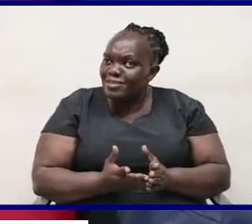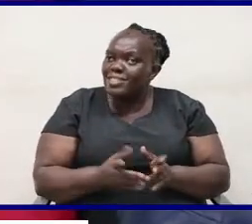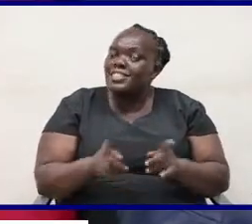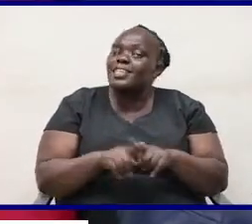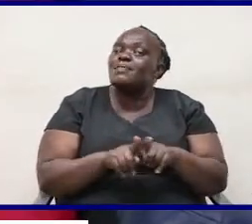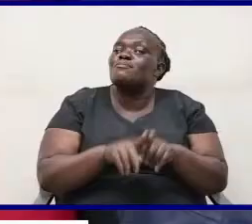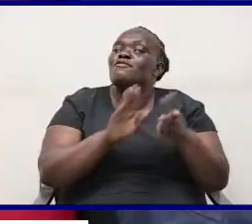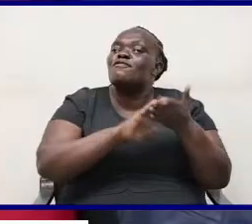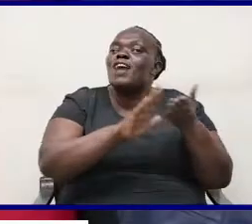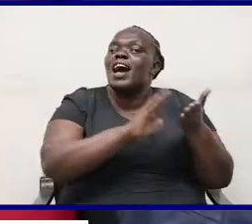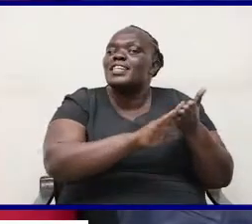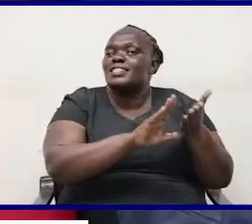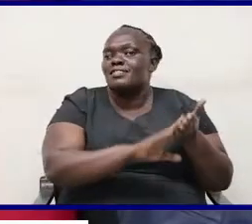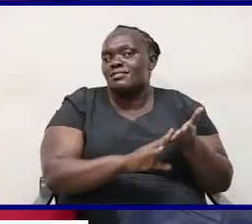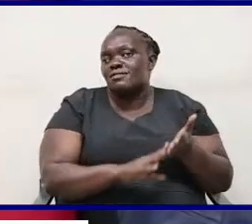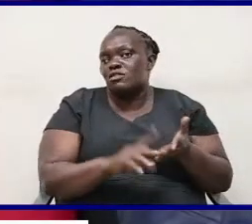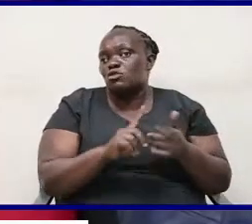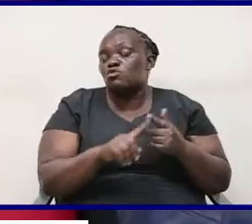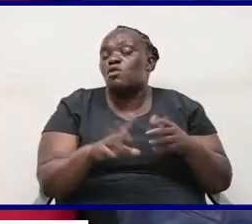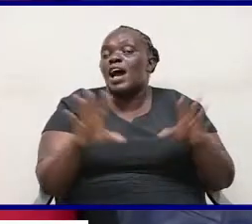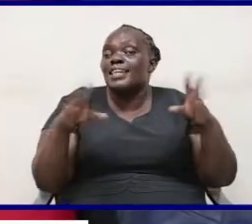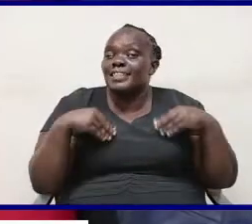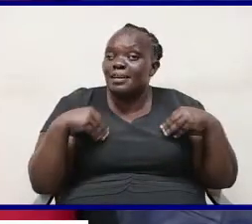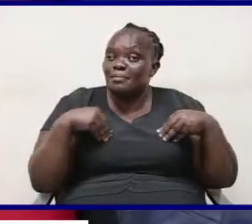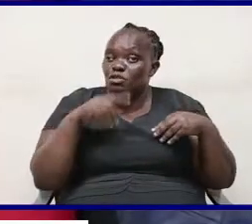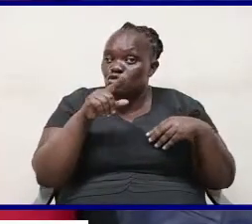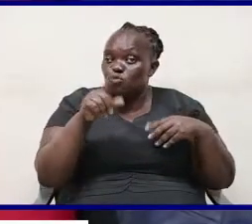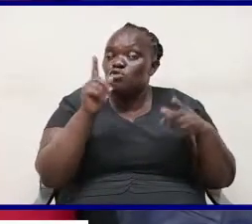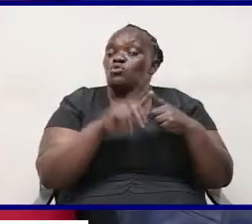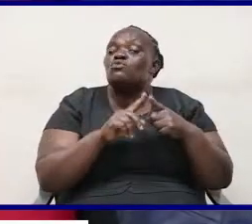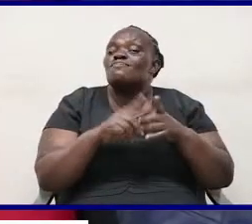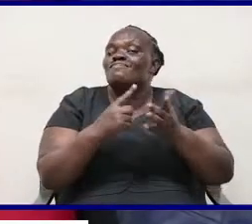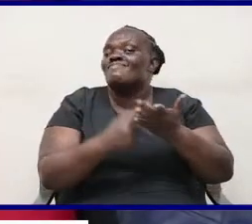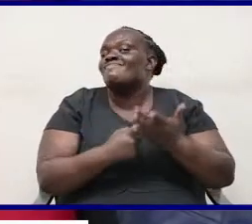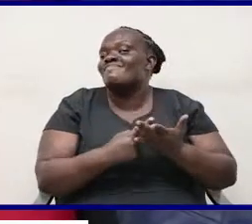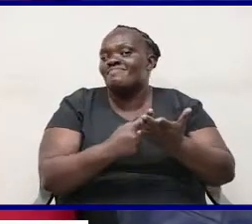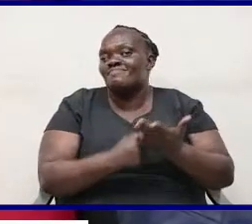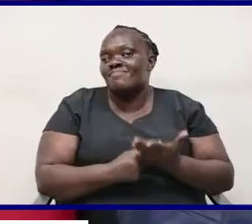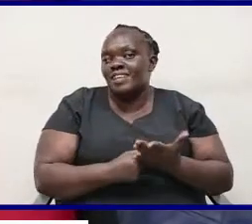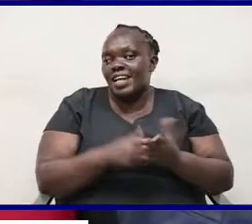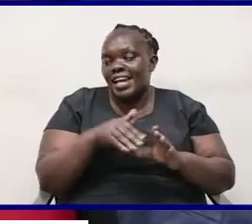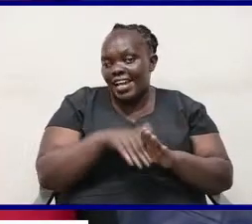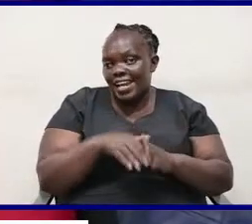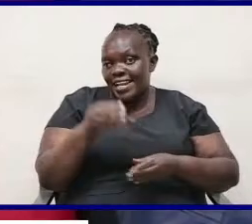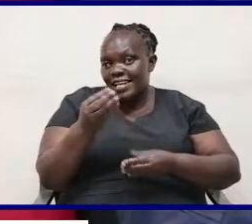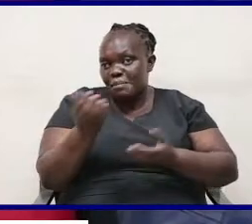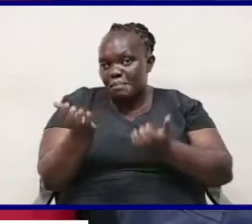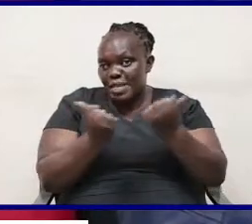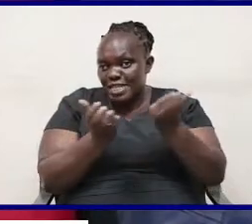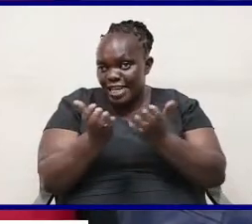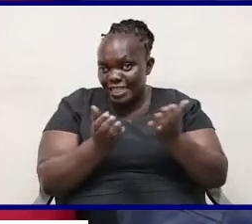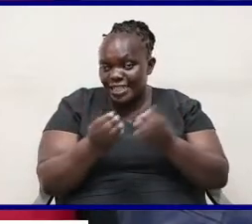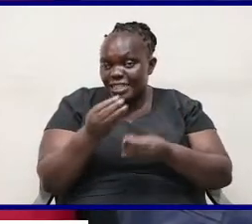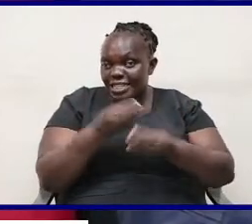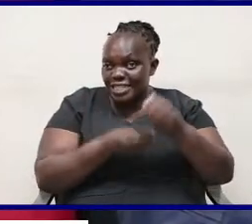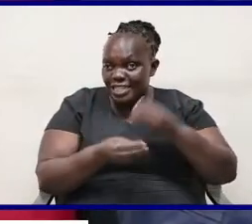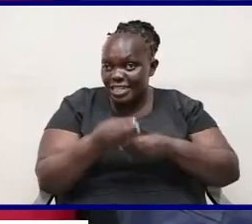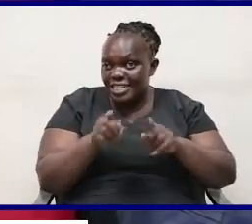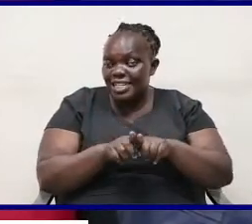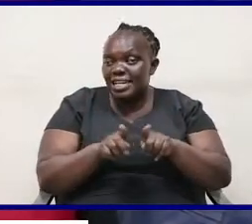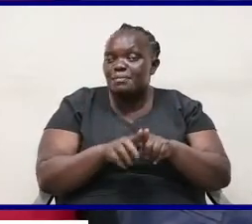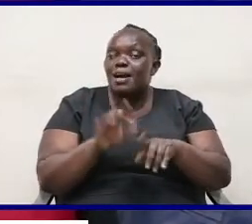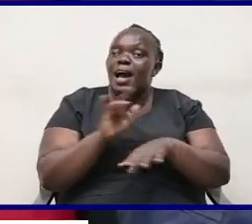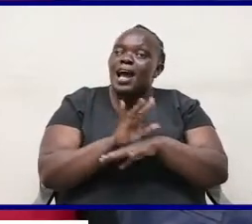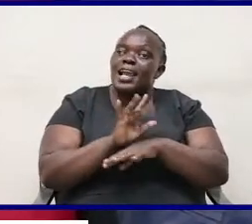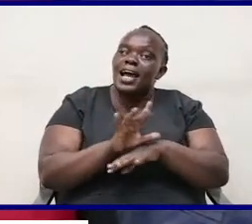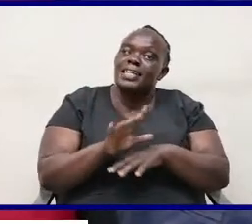as fast as possible to allow you engage in your business. Incidences as